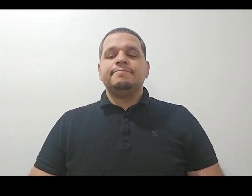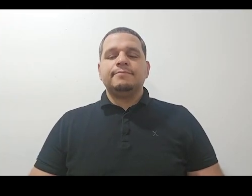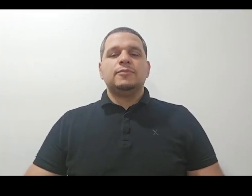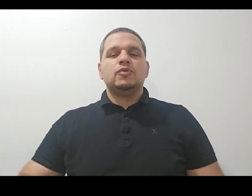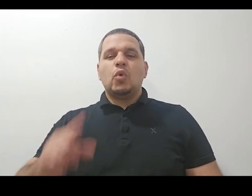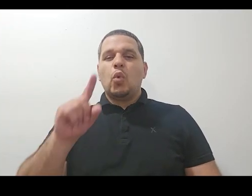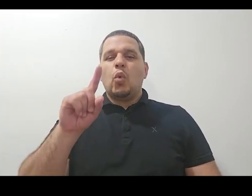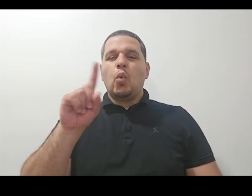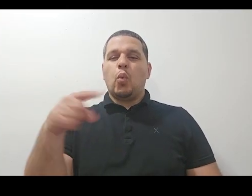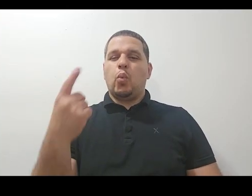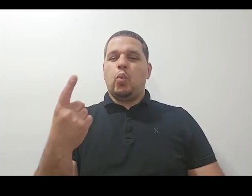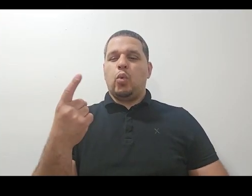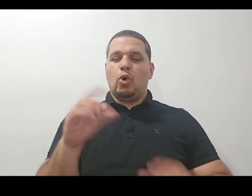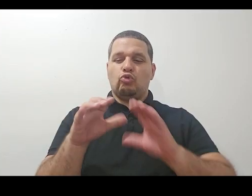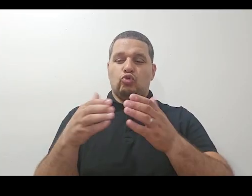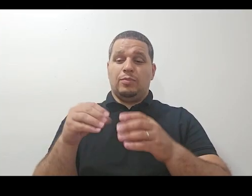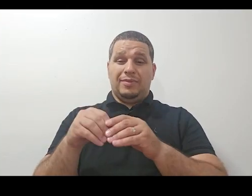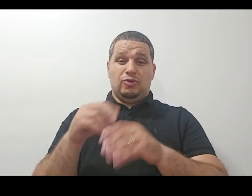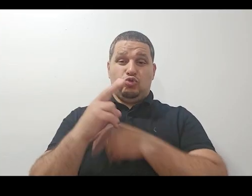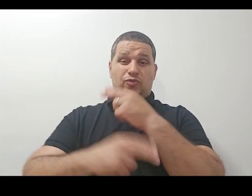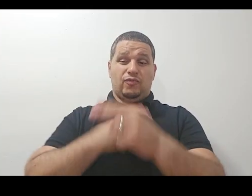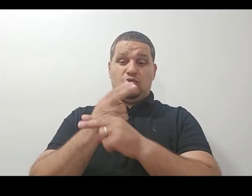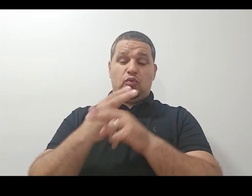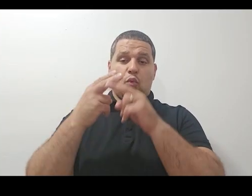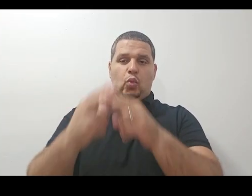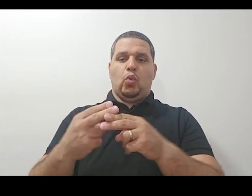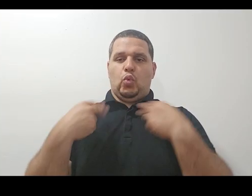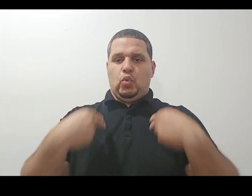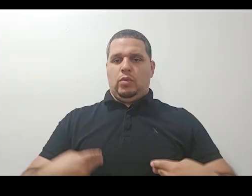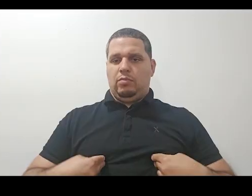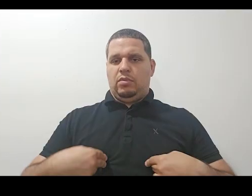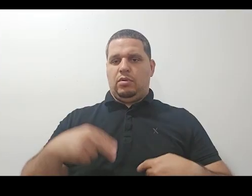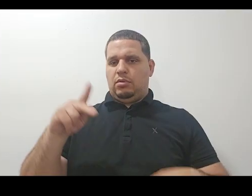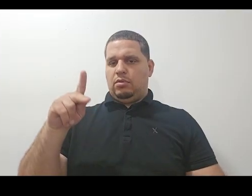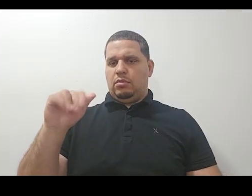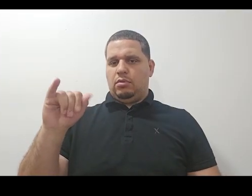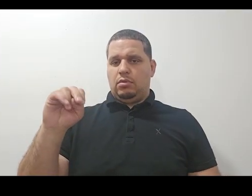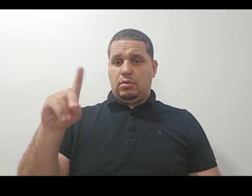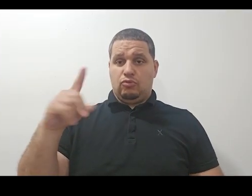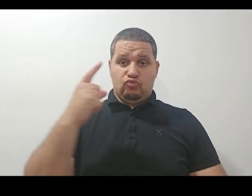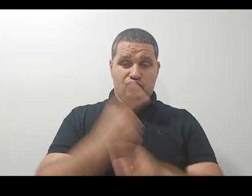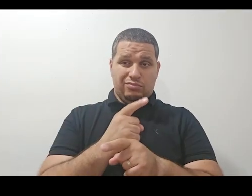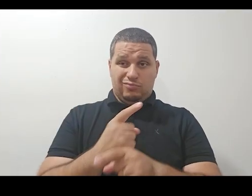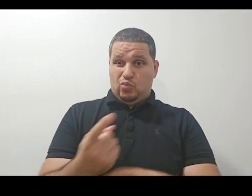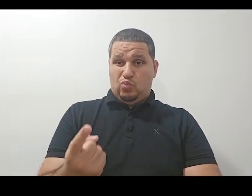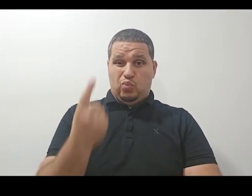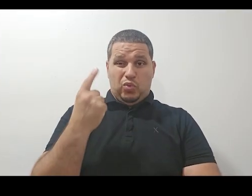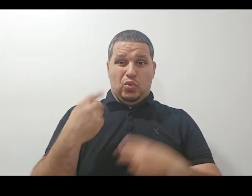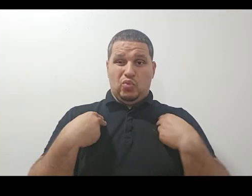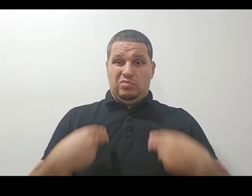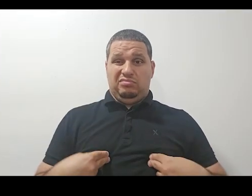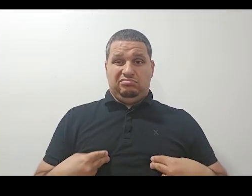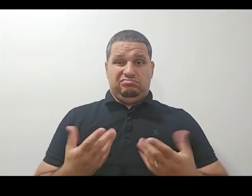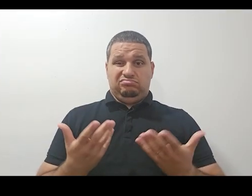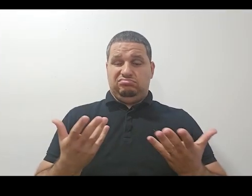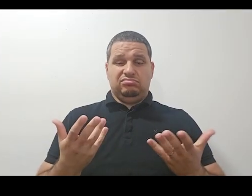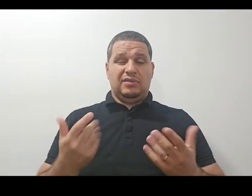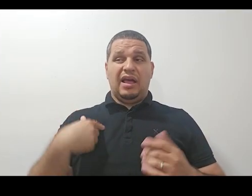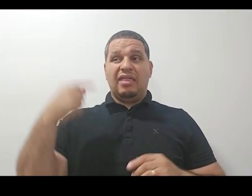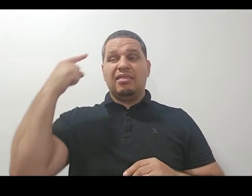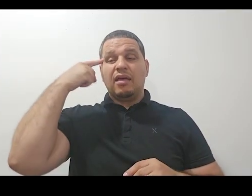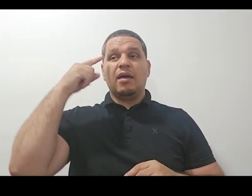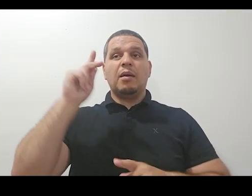There's only one group on this in this universe is called humankind, right? There's only one